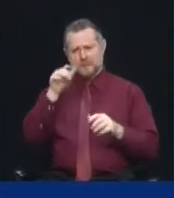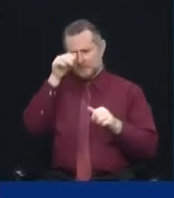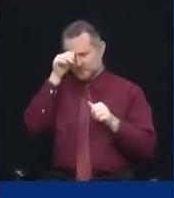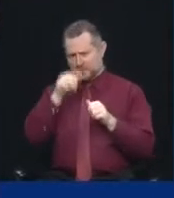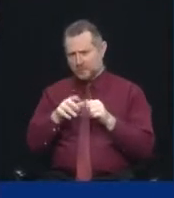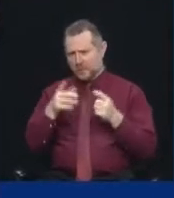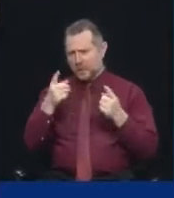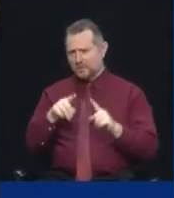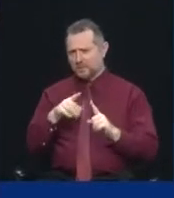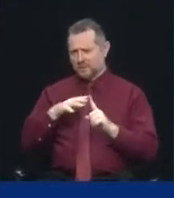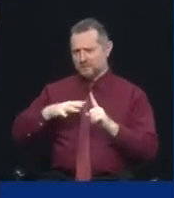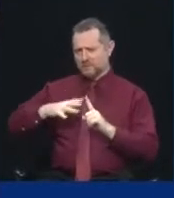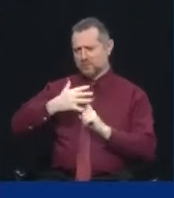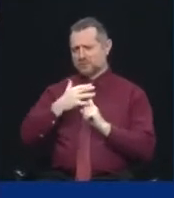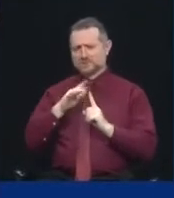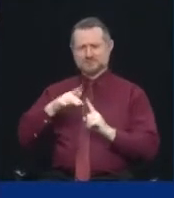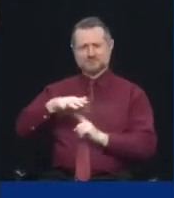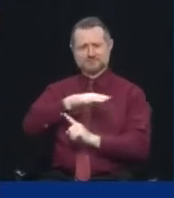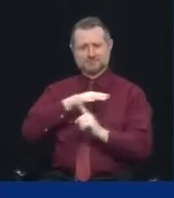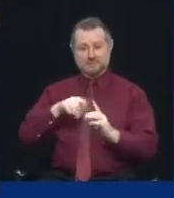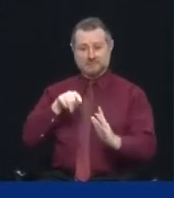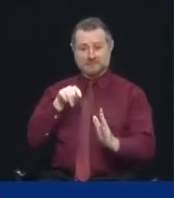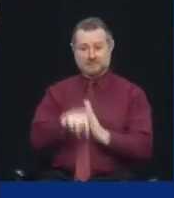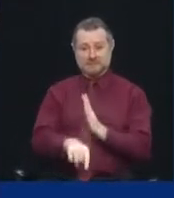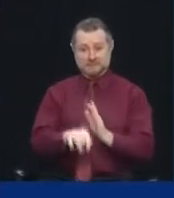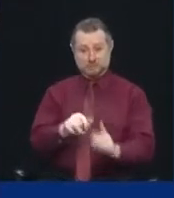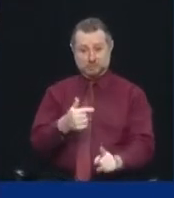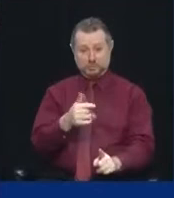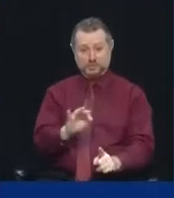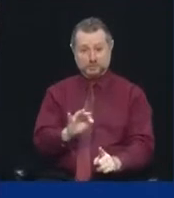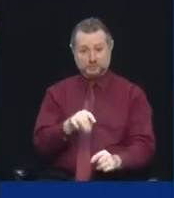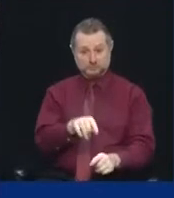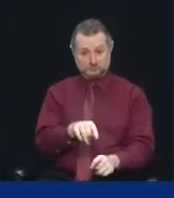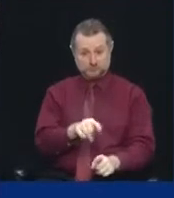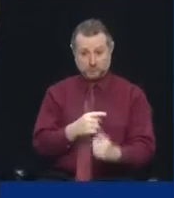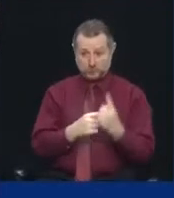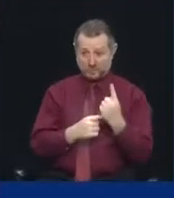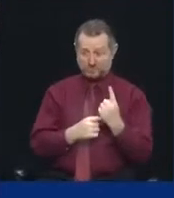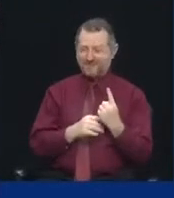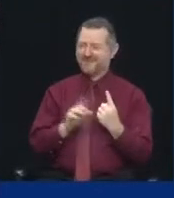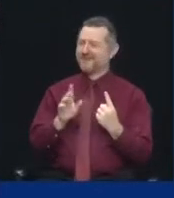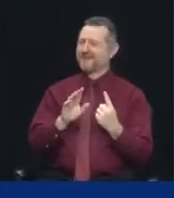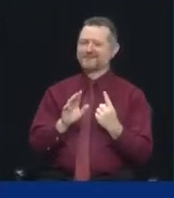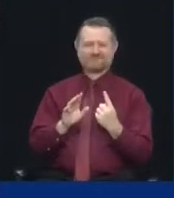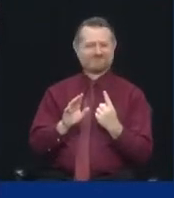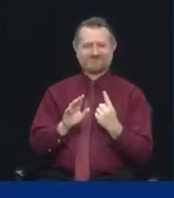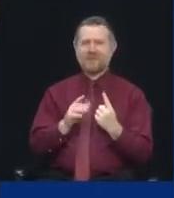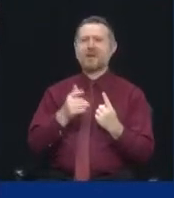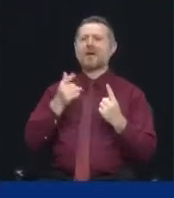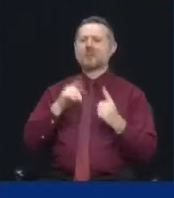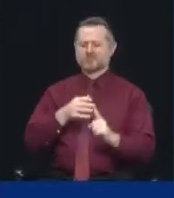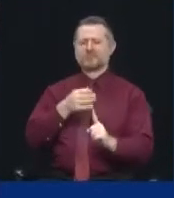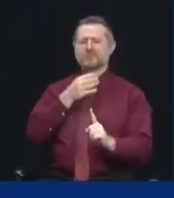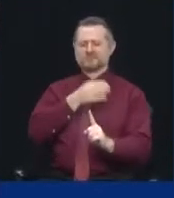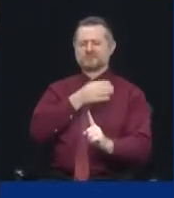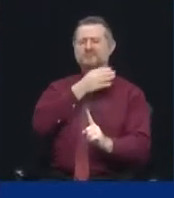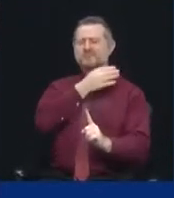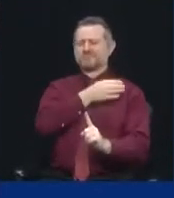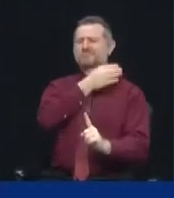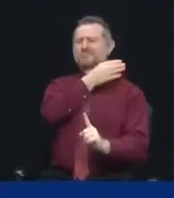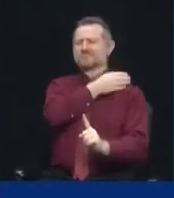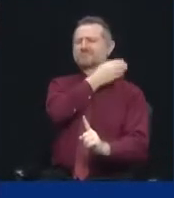The George Floyd killing was not just about George Floyd. This has been a long line